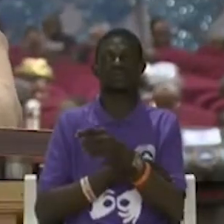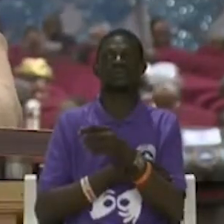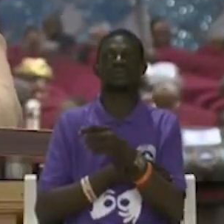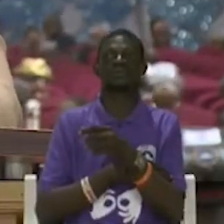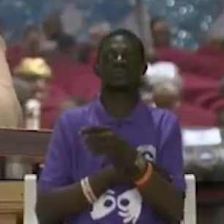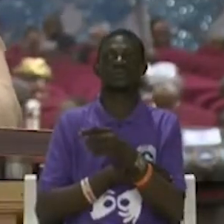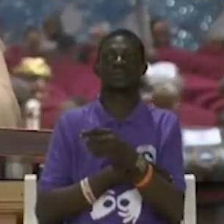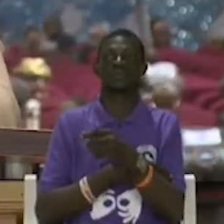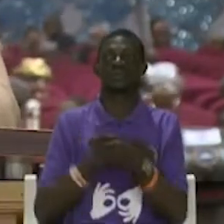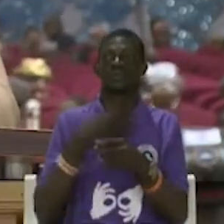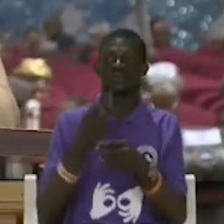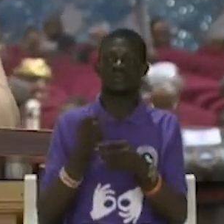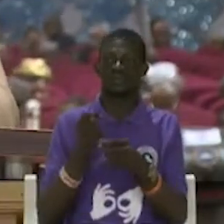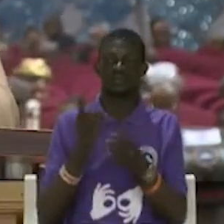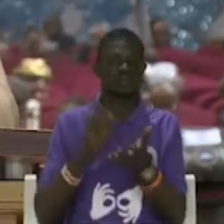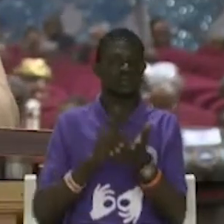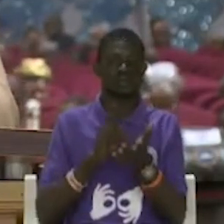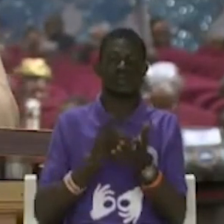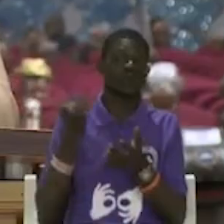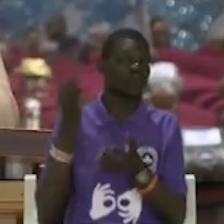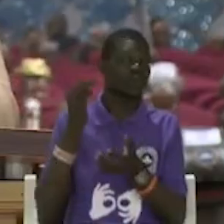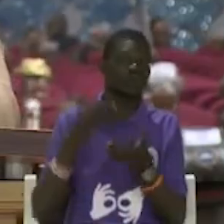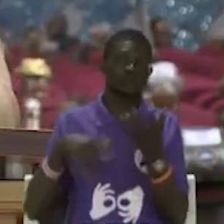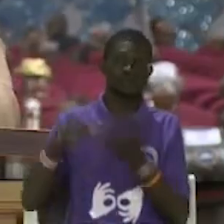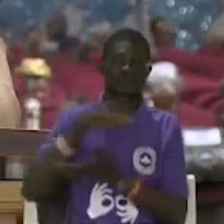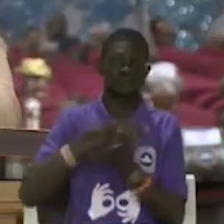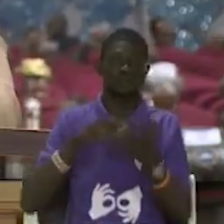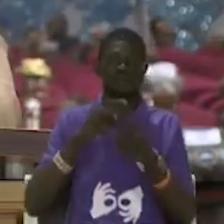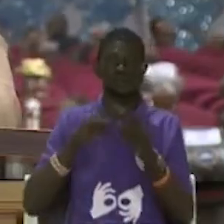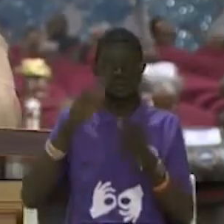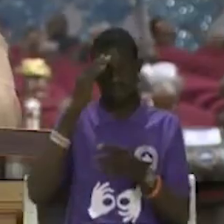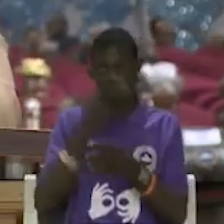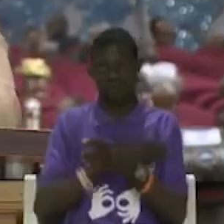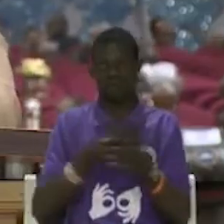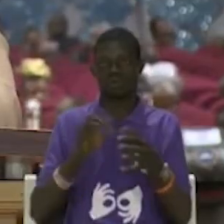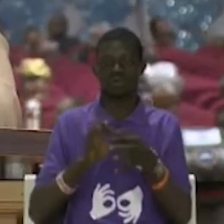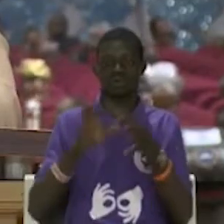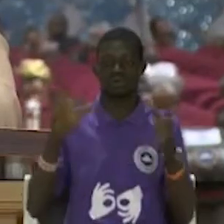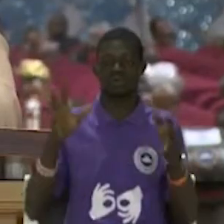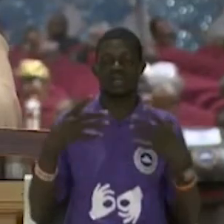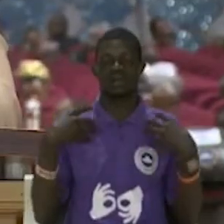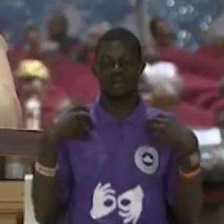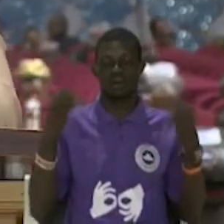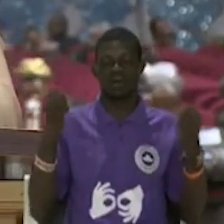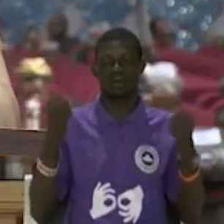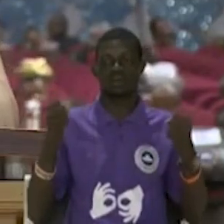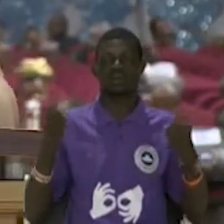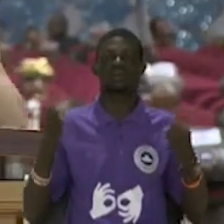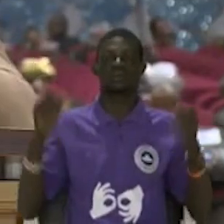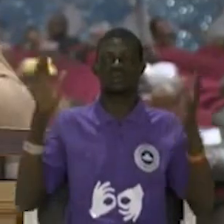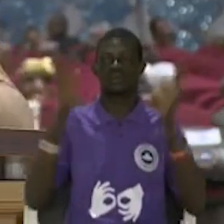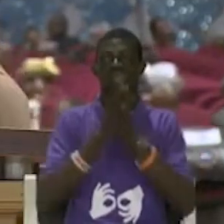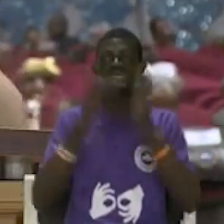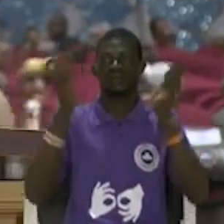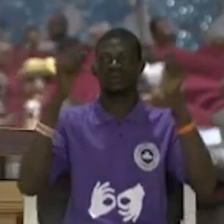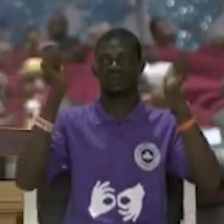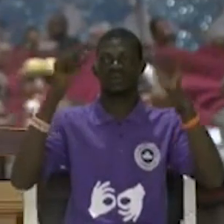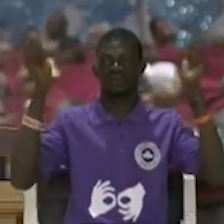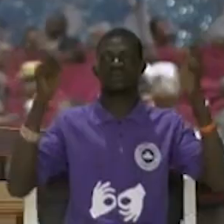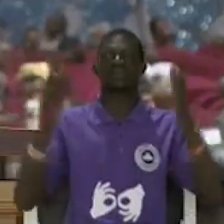The doctors were confused, but his son was released whole and healthy. Let somebody